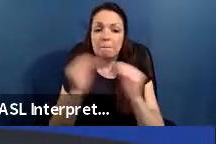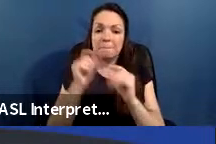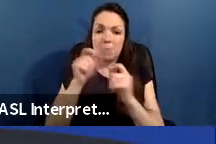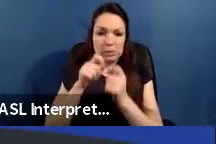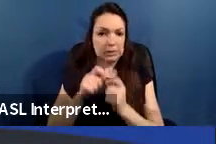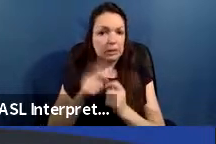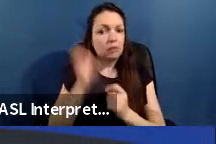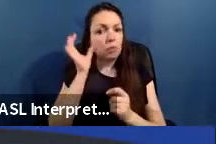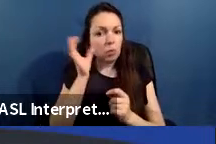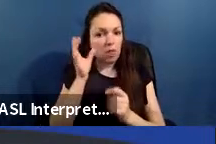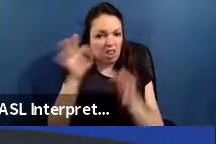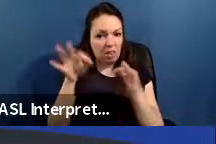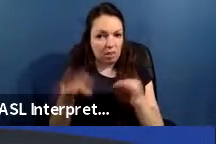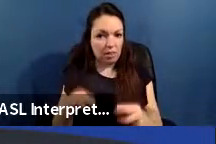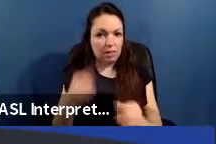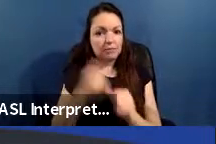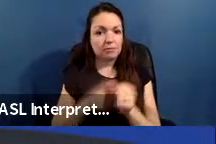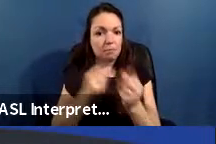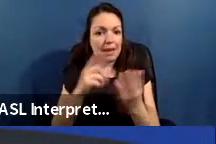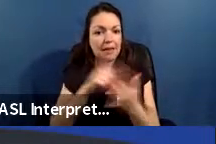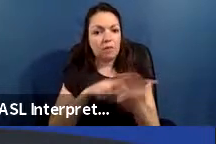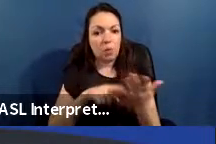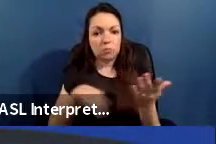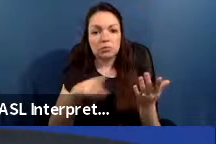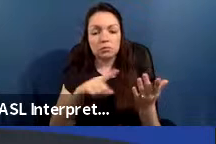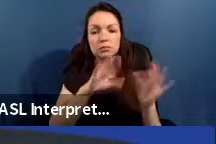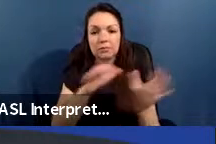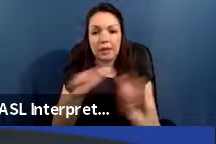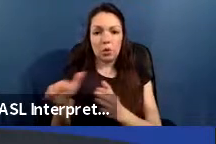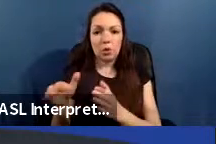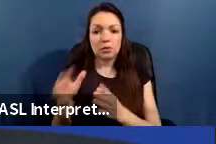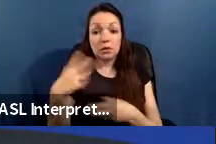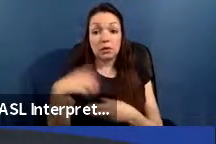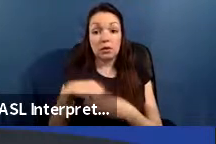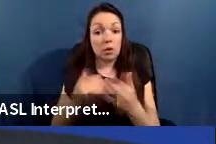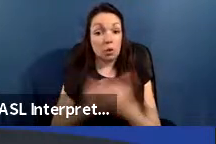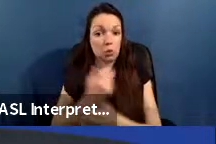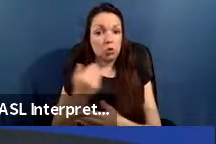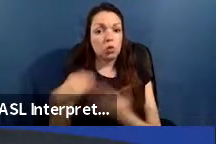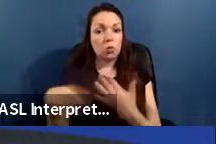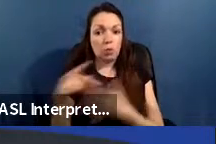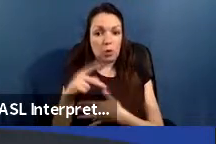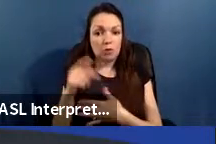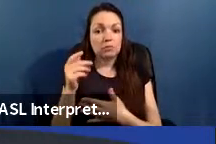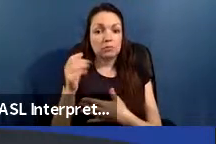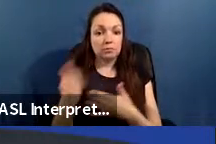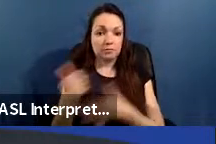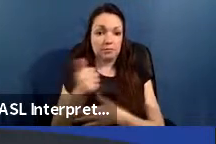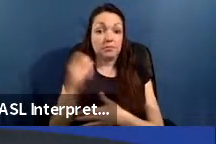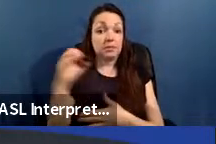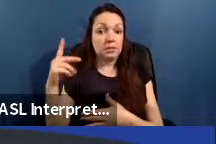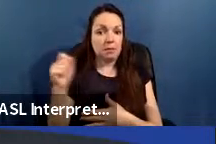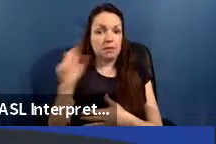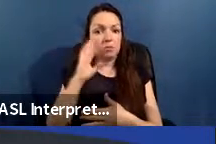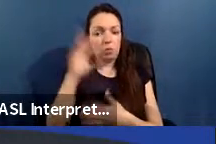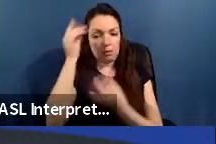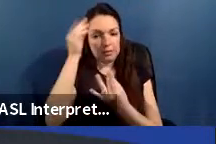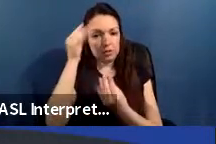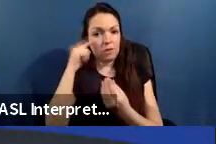of these categories later in the presentation, including the new priorities that CPS will be considering for the FY22